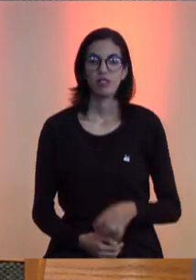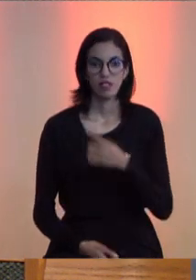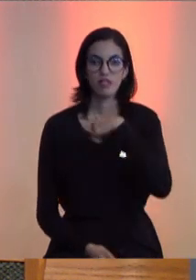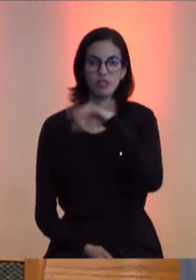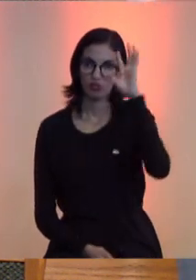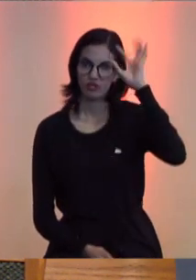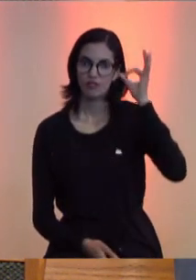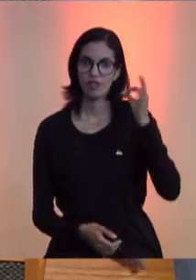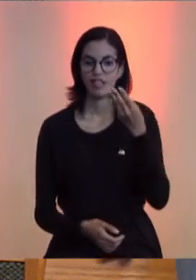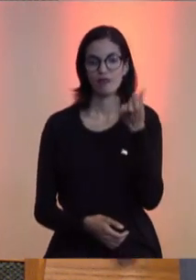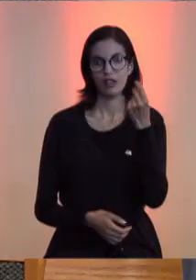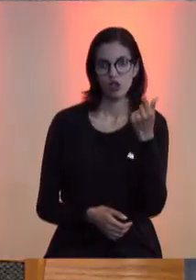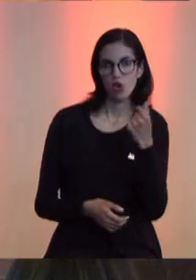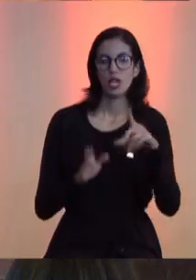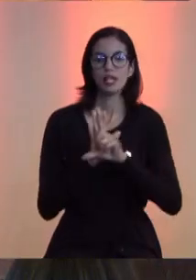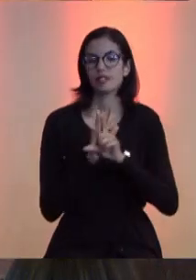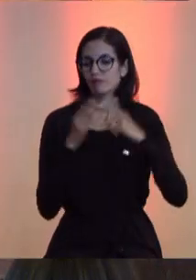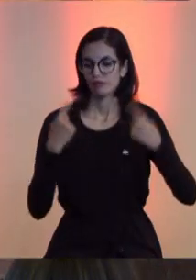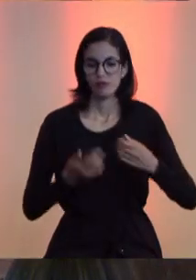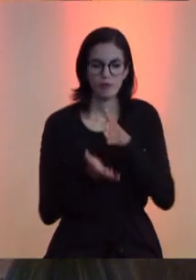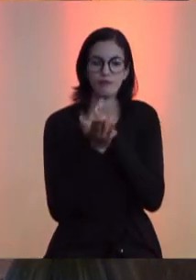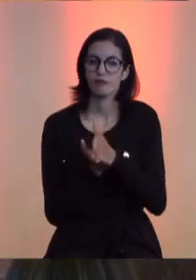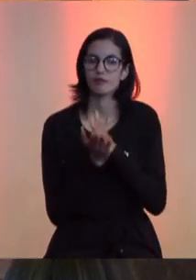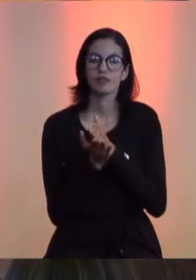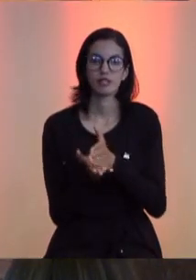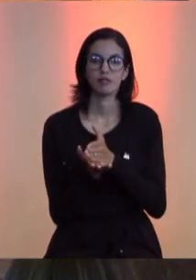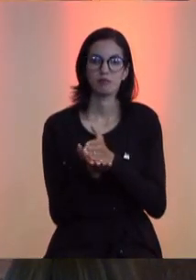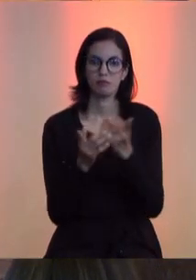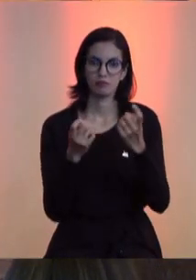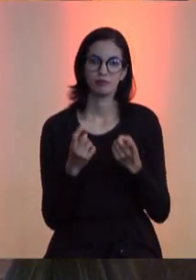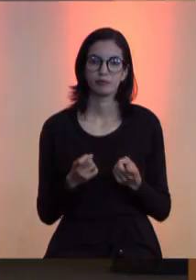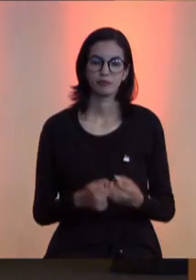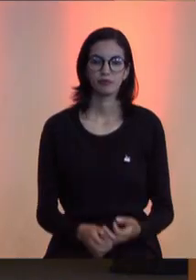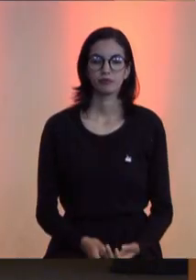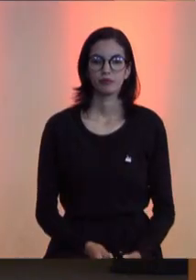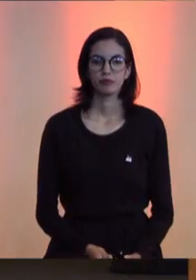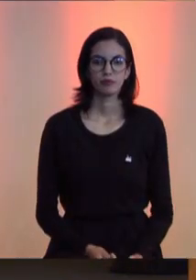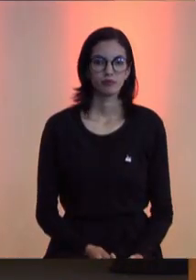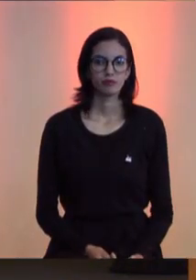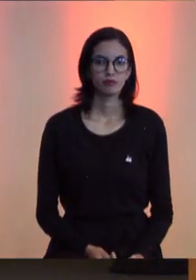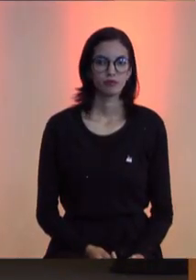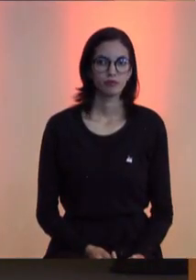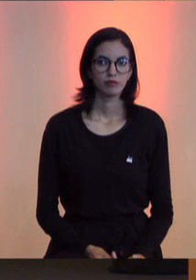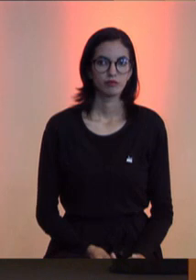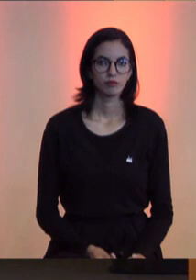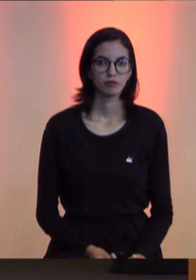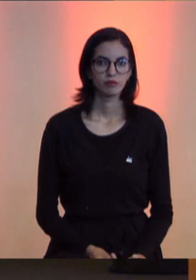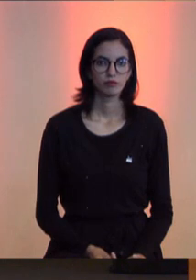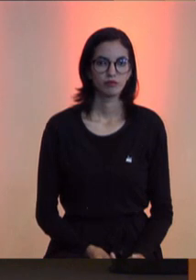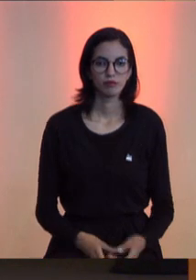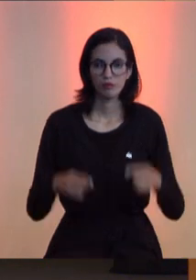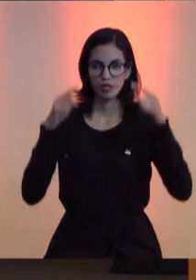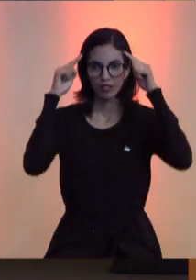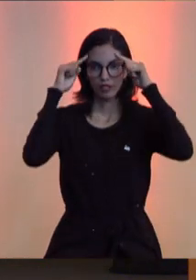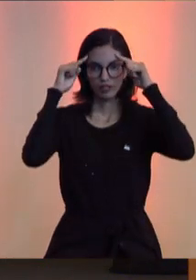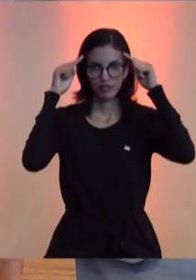con los principios. And I challenge you people who are listening and who are worshiping here today. Y les desafío a todos los que están escuchando y